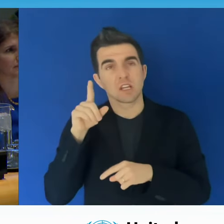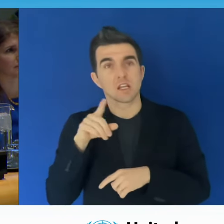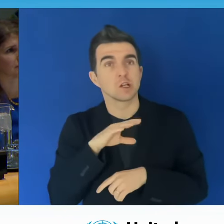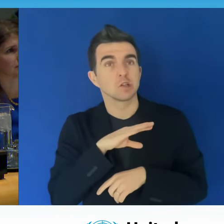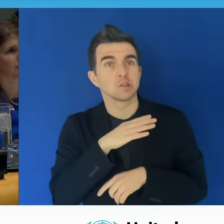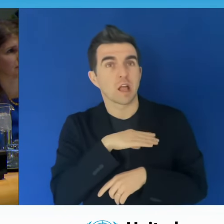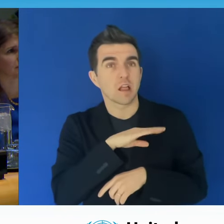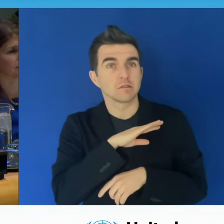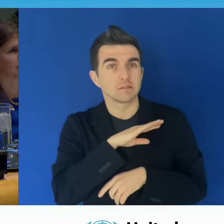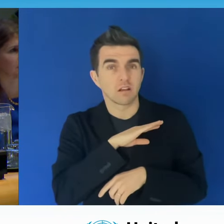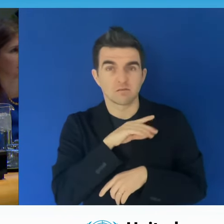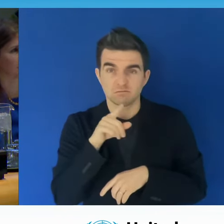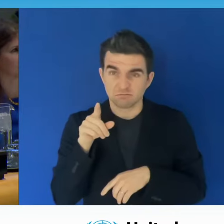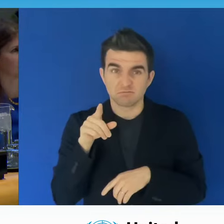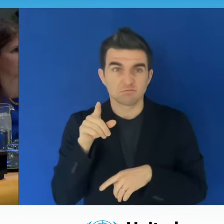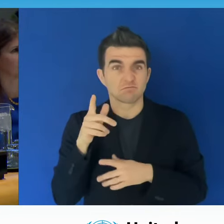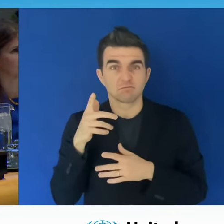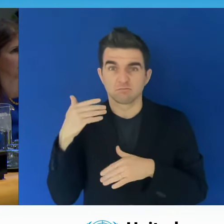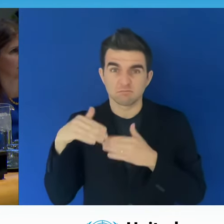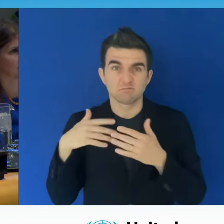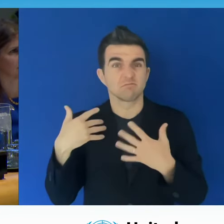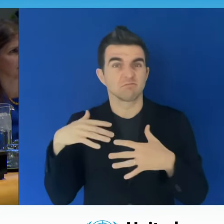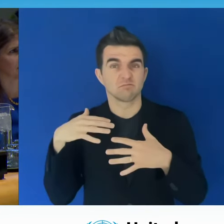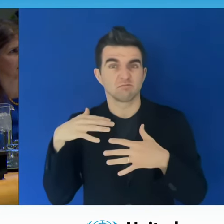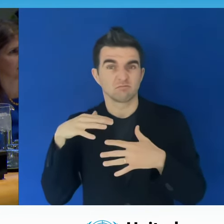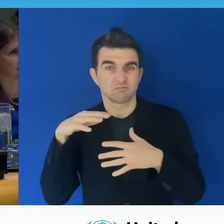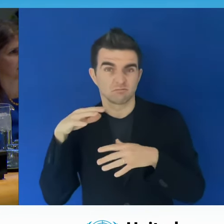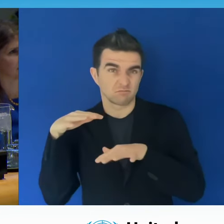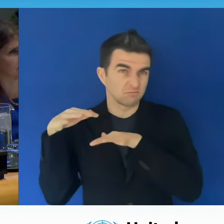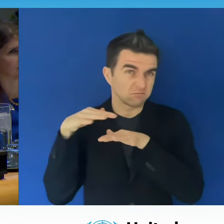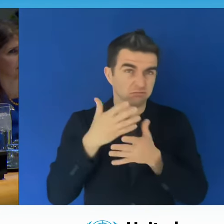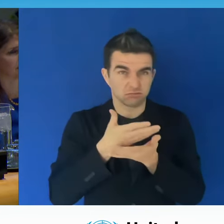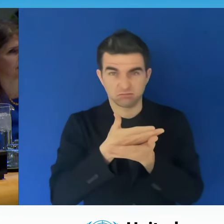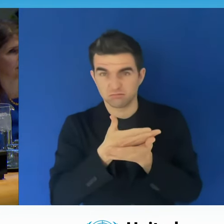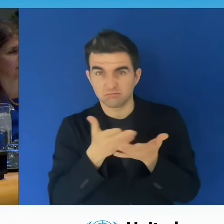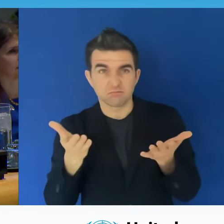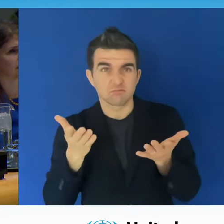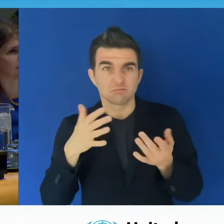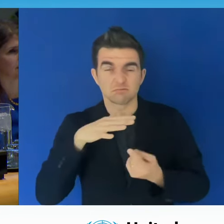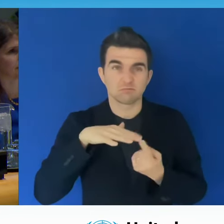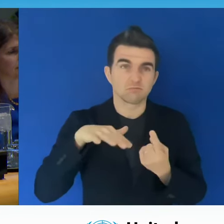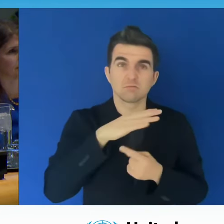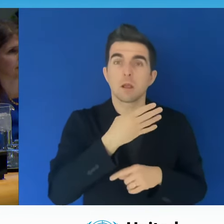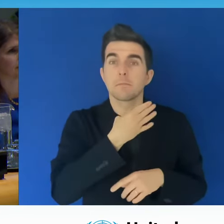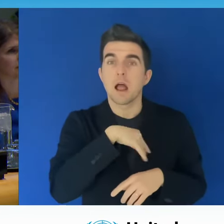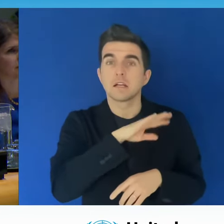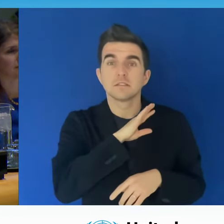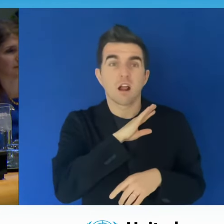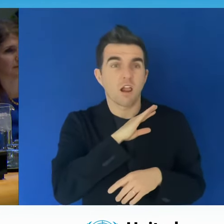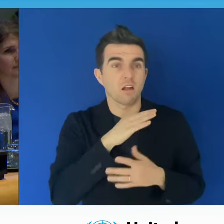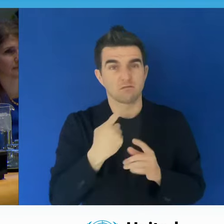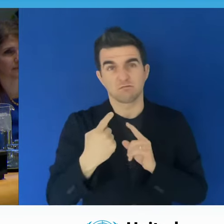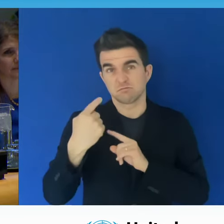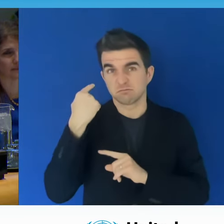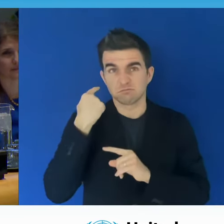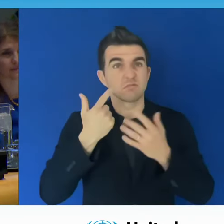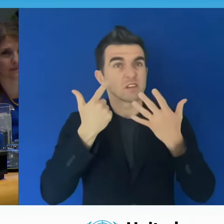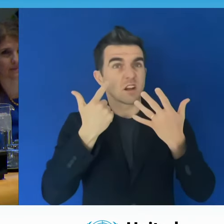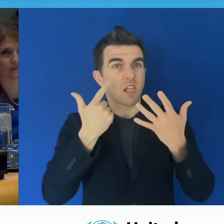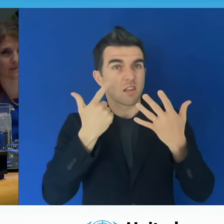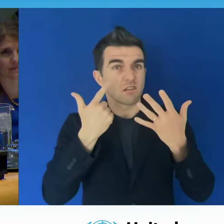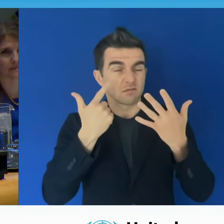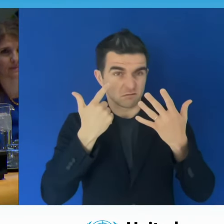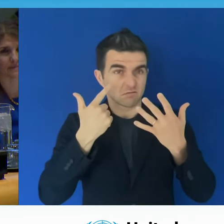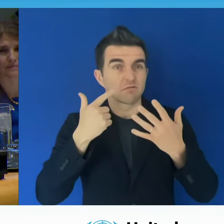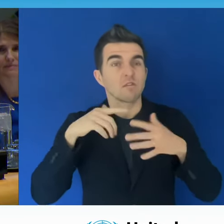killed. Thousands more have lost one or both parents. And 100% of young people in